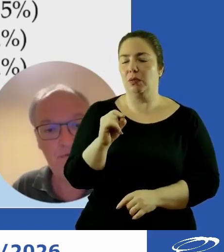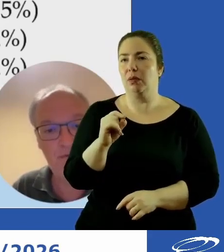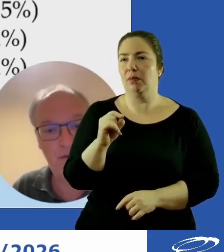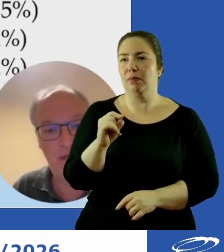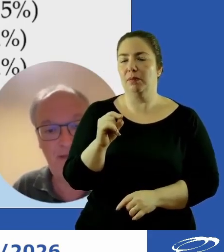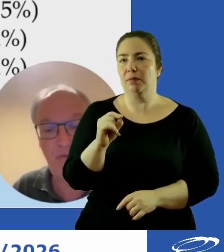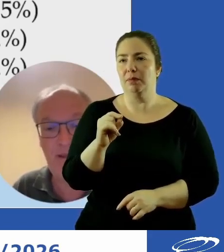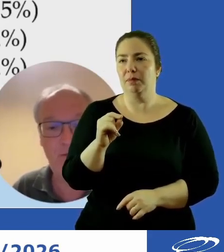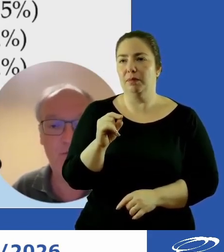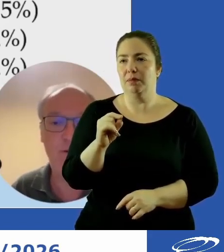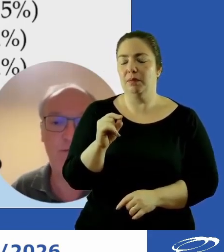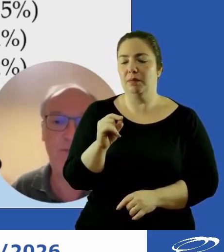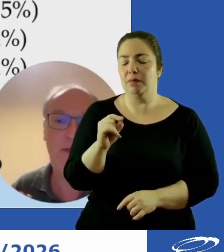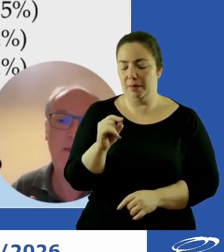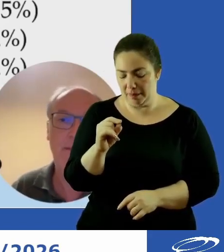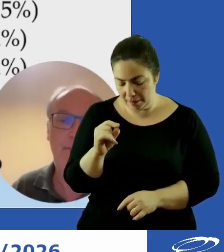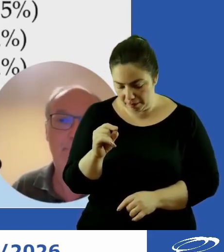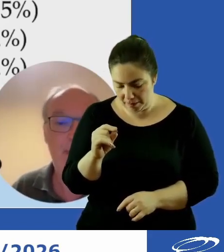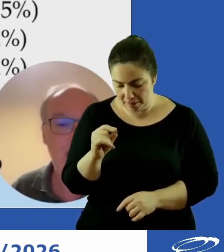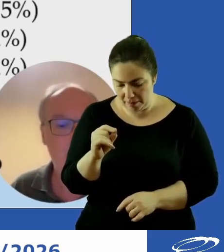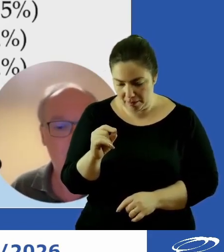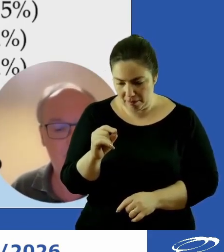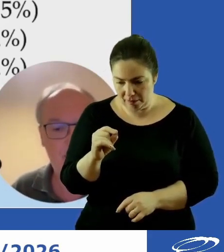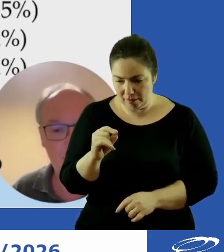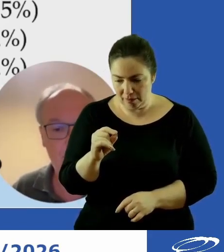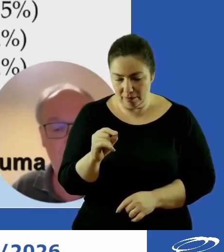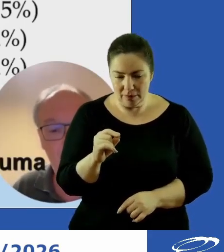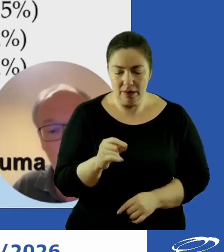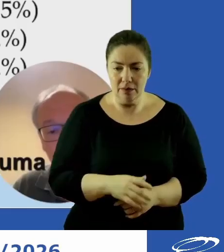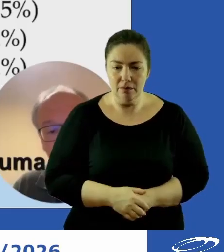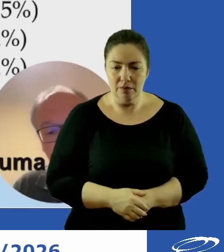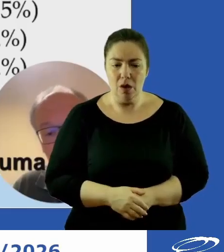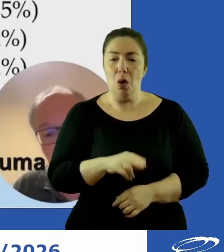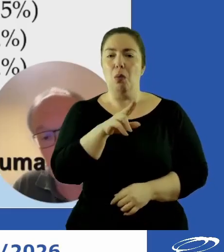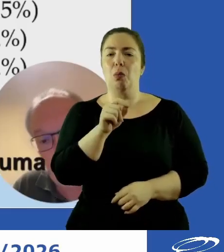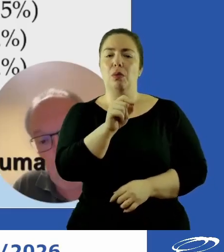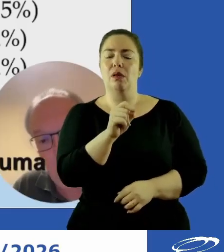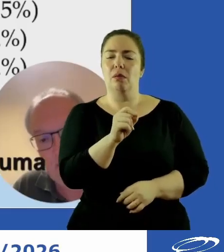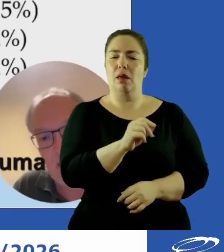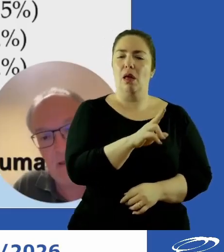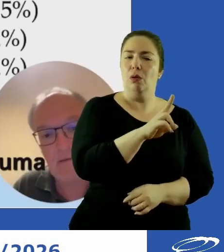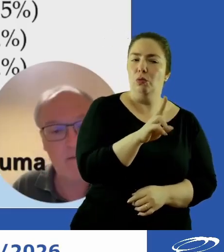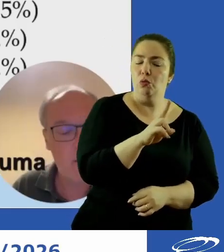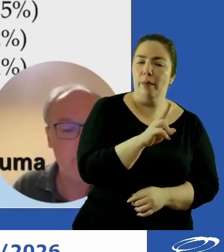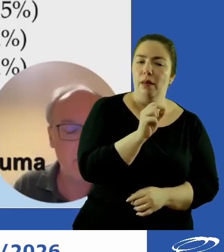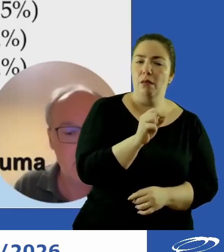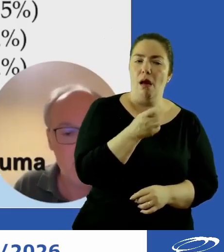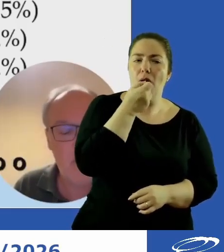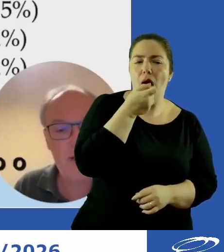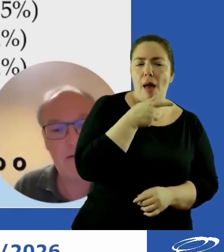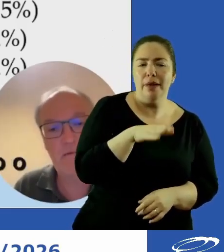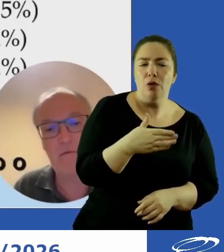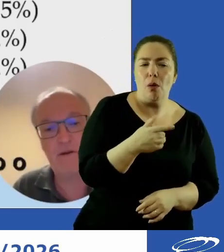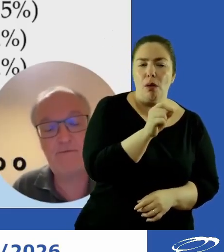authors evaluated which were the main risk factors for failure. And in MRSA, there were much